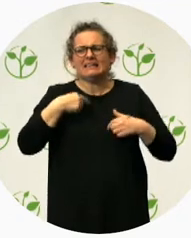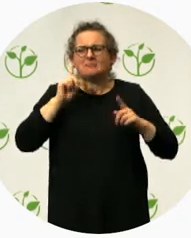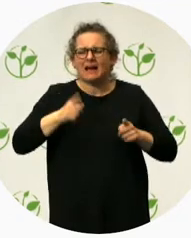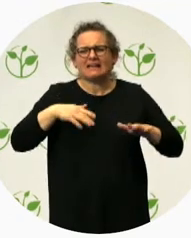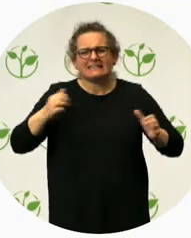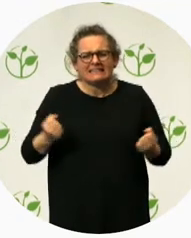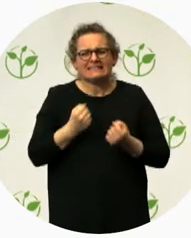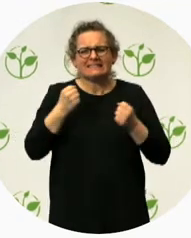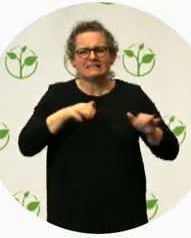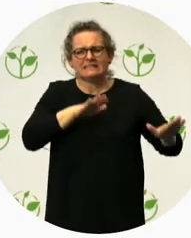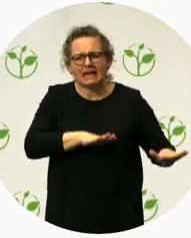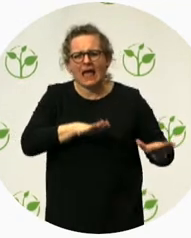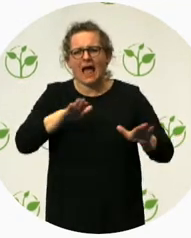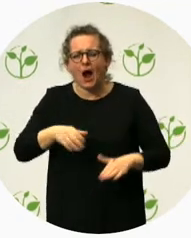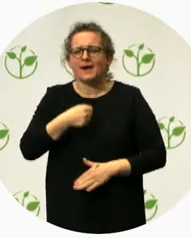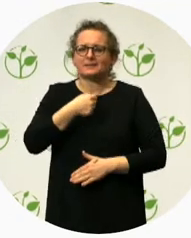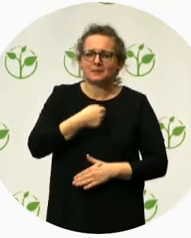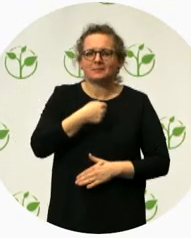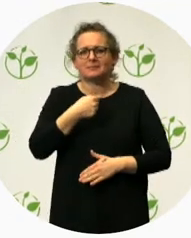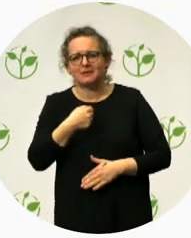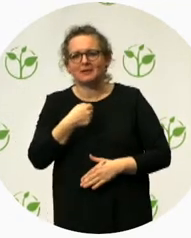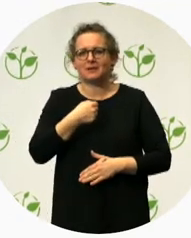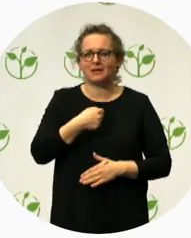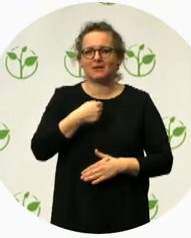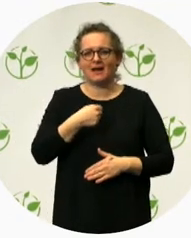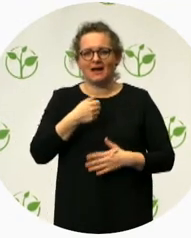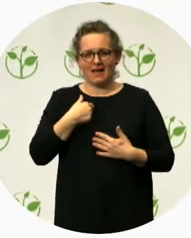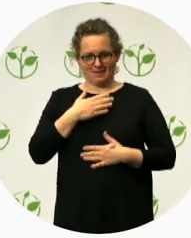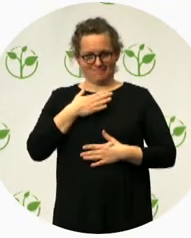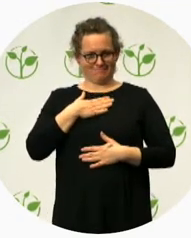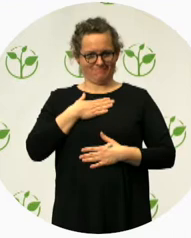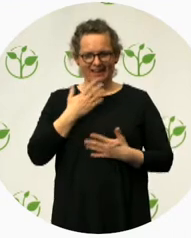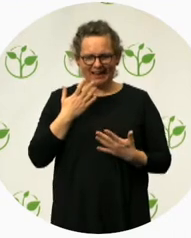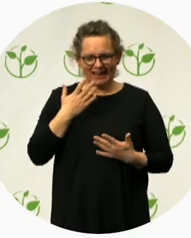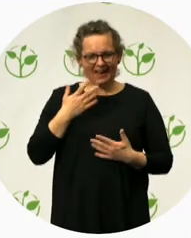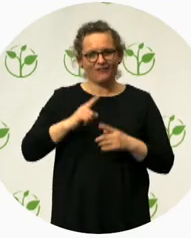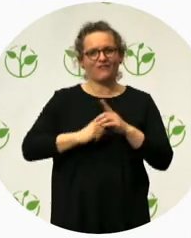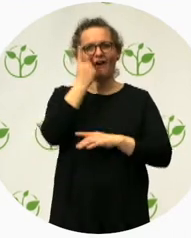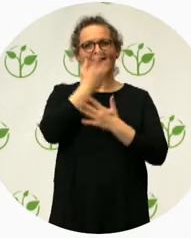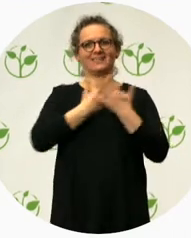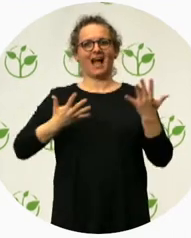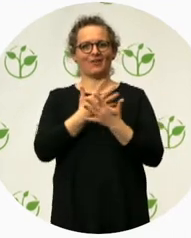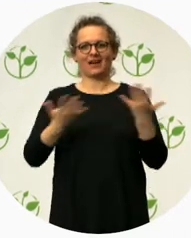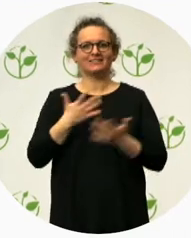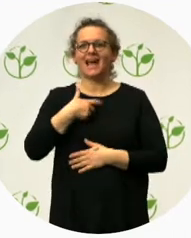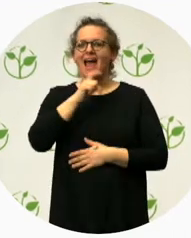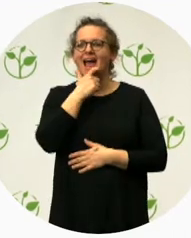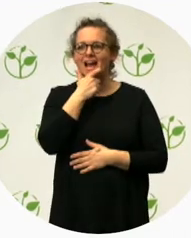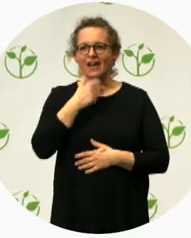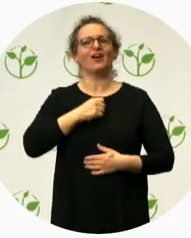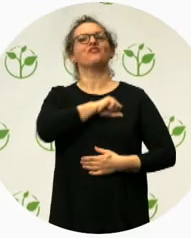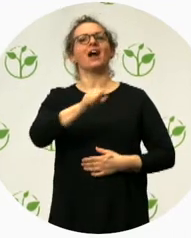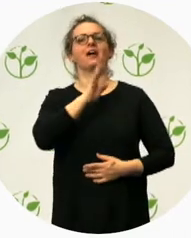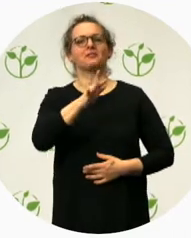not everybody's first language is English, so we should remember that too. I will remind myself of that again.